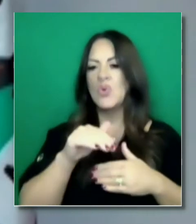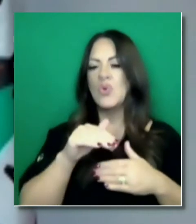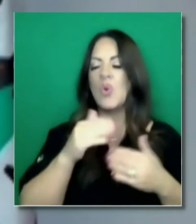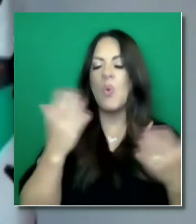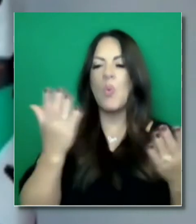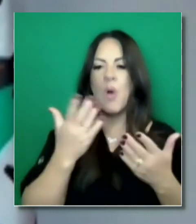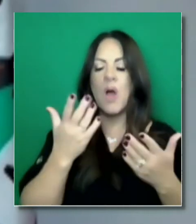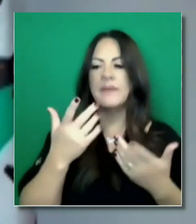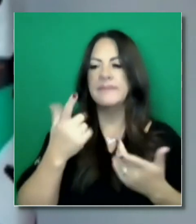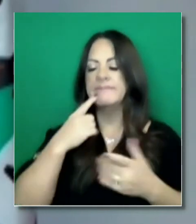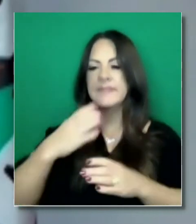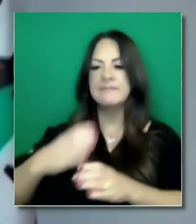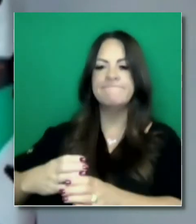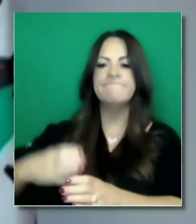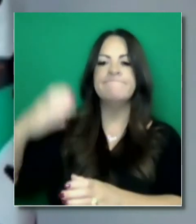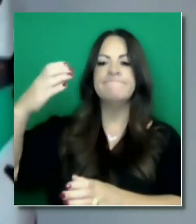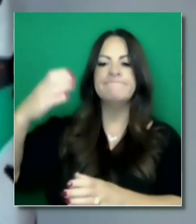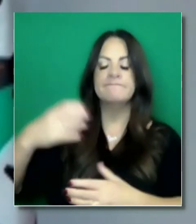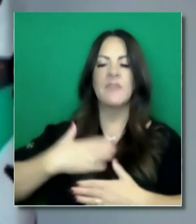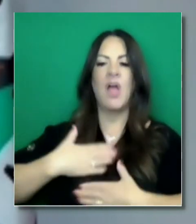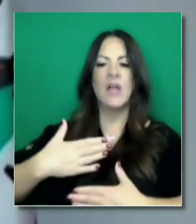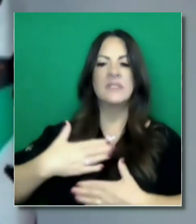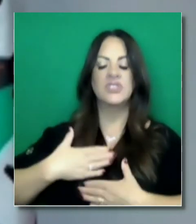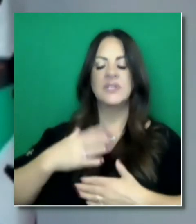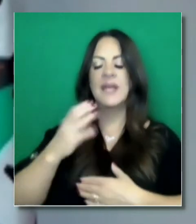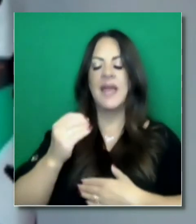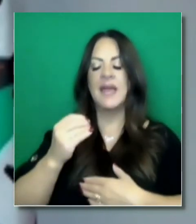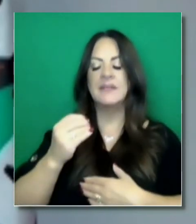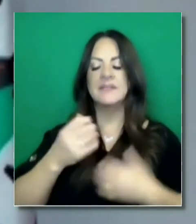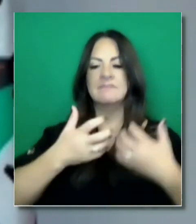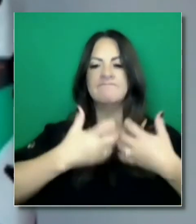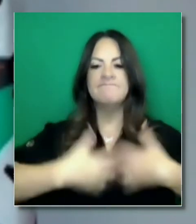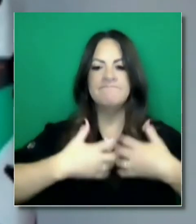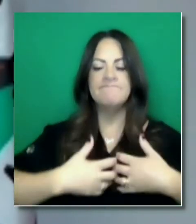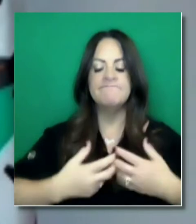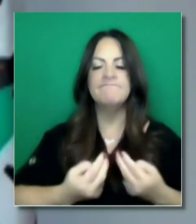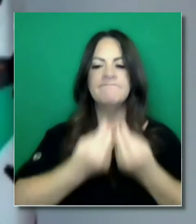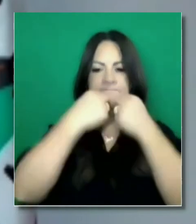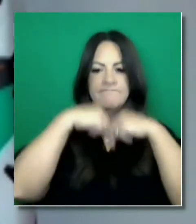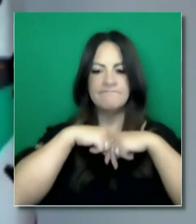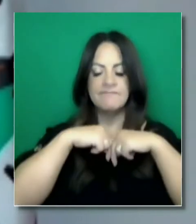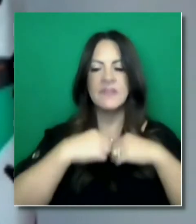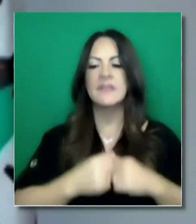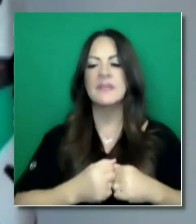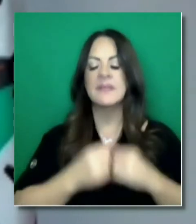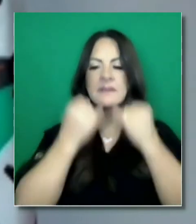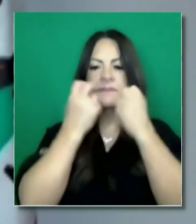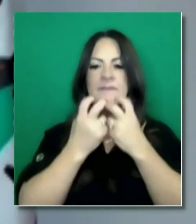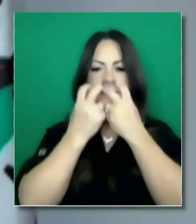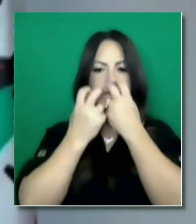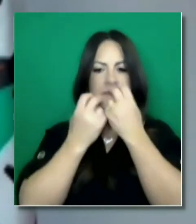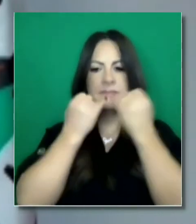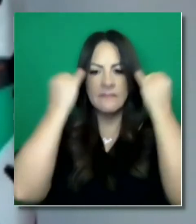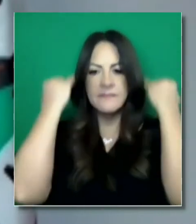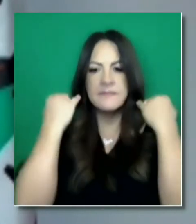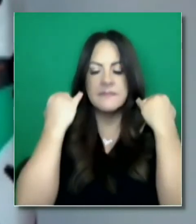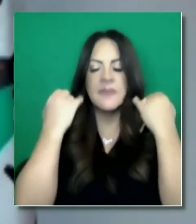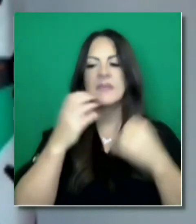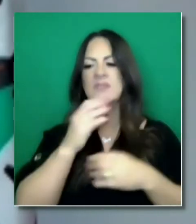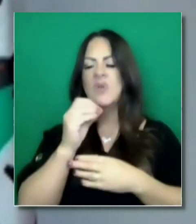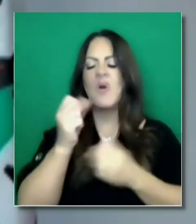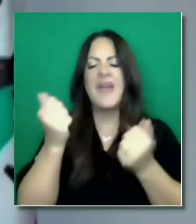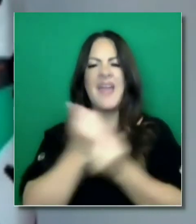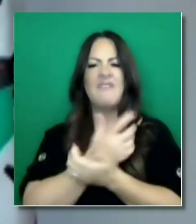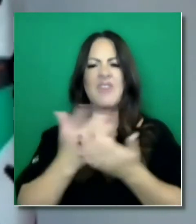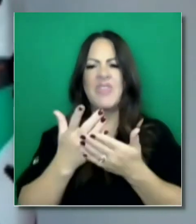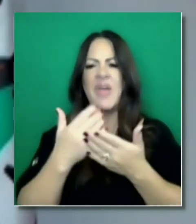oxygen and ventilators, but also working to make sure that everything is as well coordinated as possible. Working with